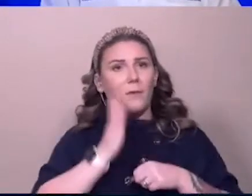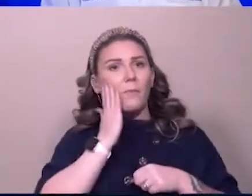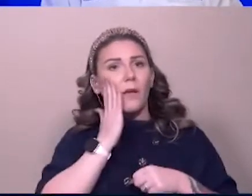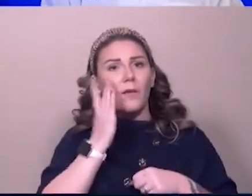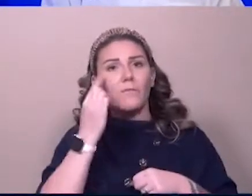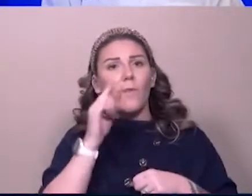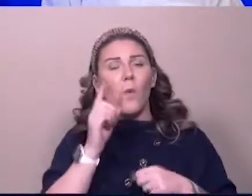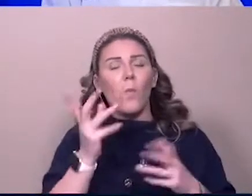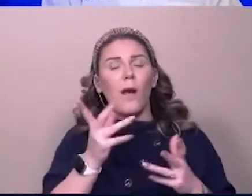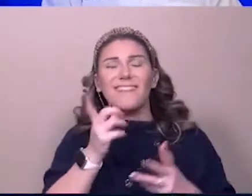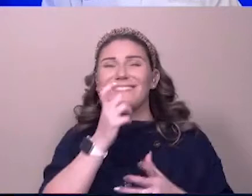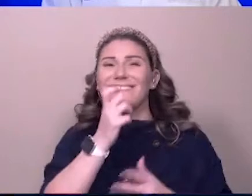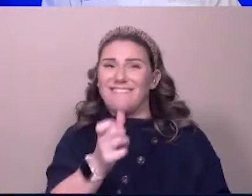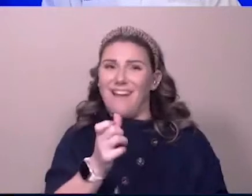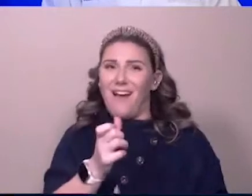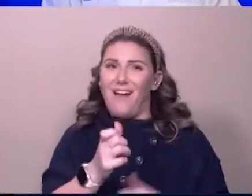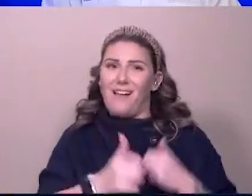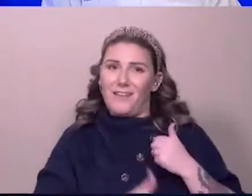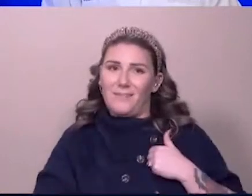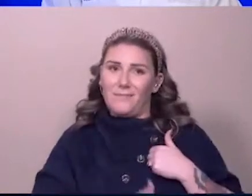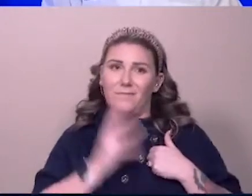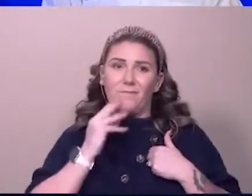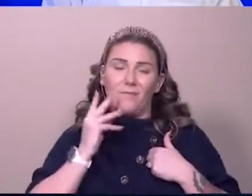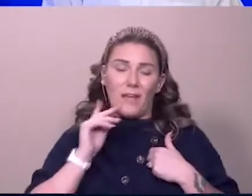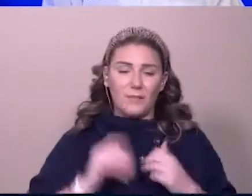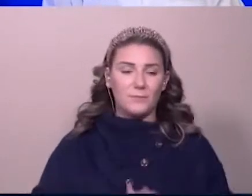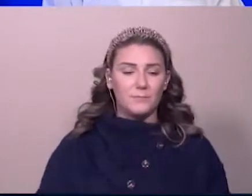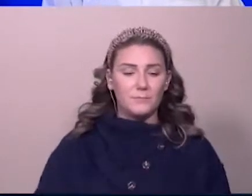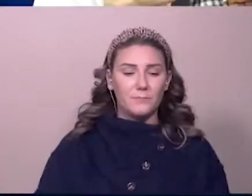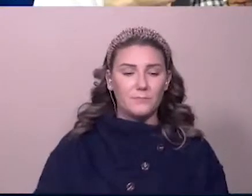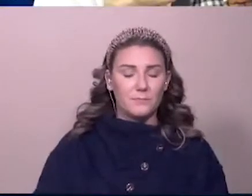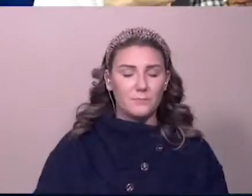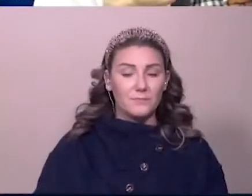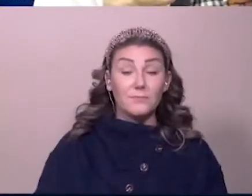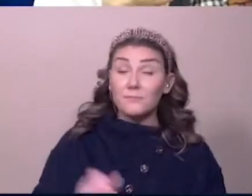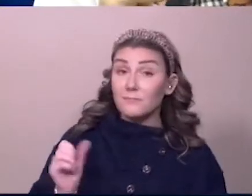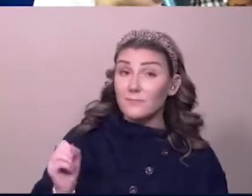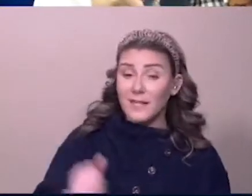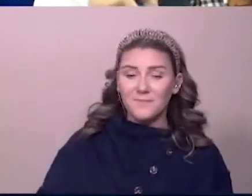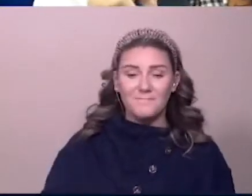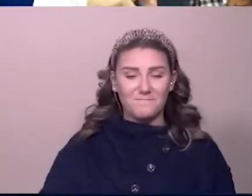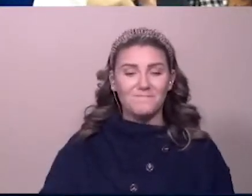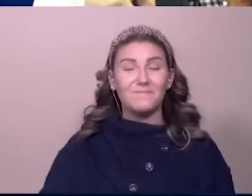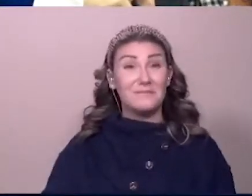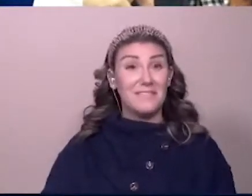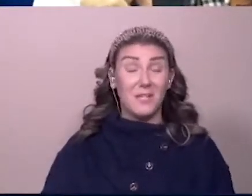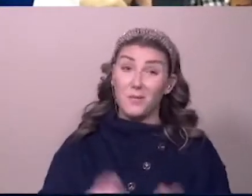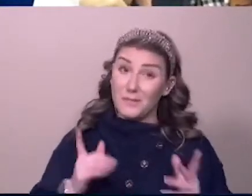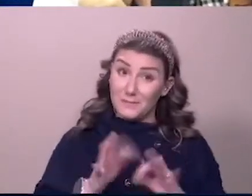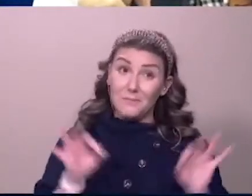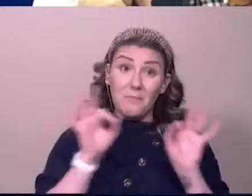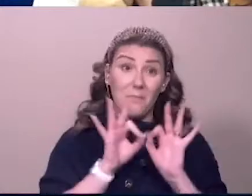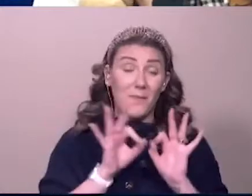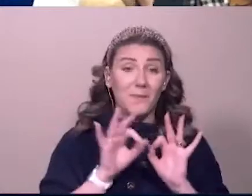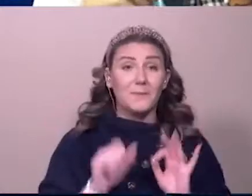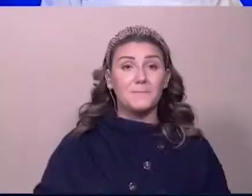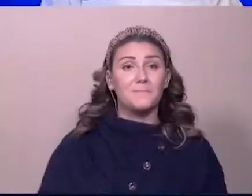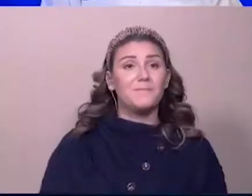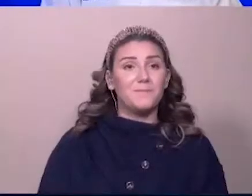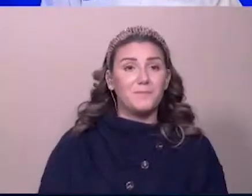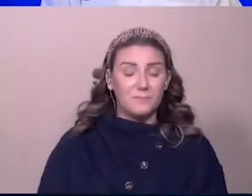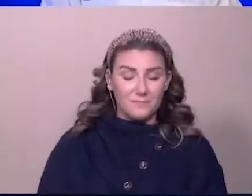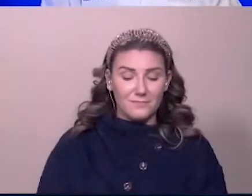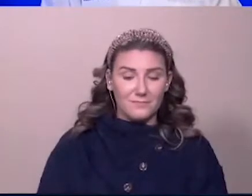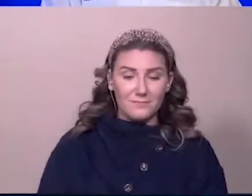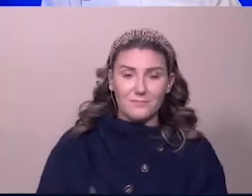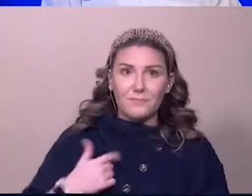for what you've done. You know, because I'm not aware. Yeah, it was a big deal, man. I skipped